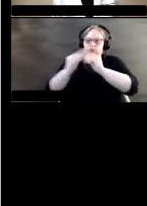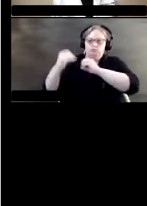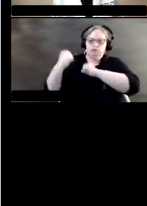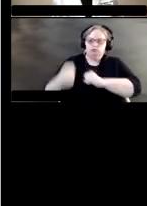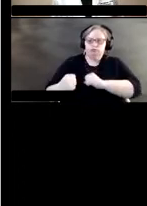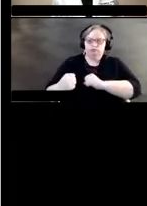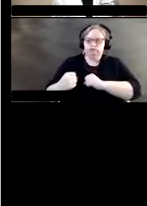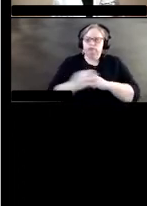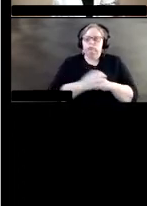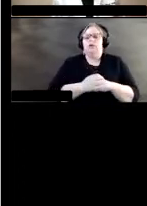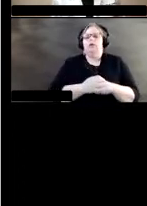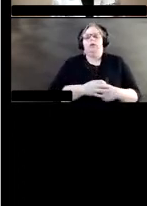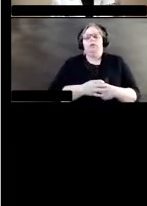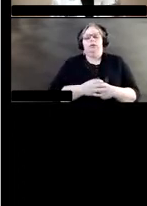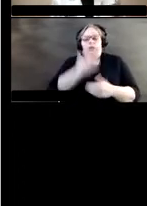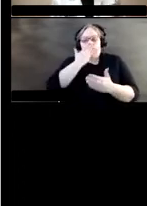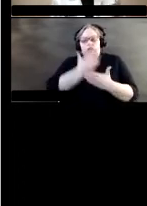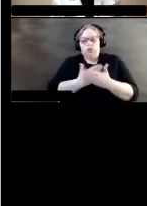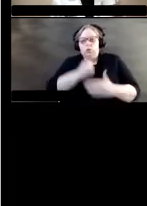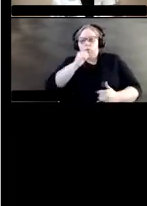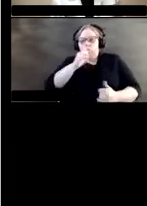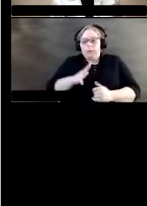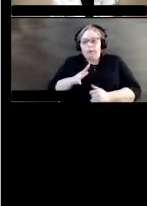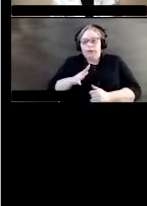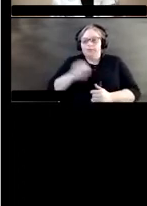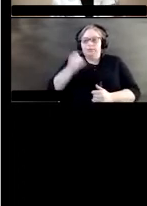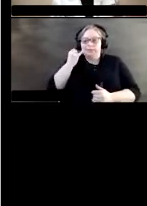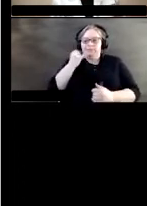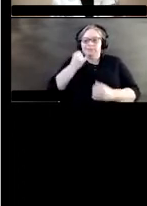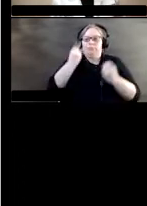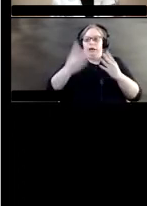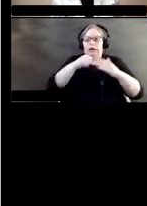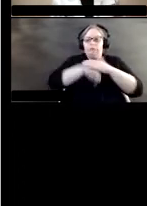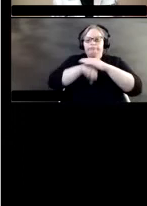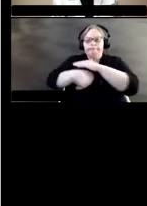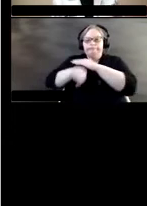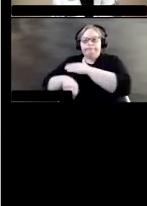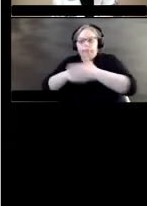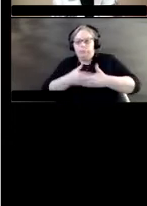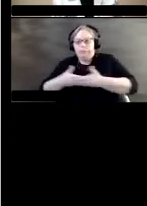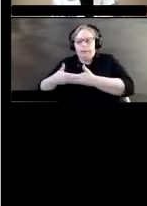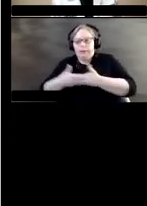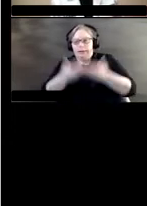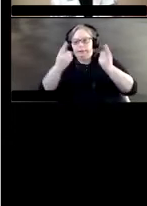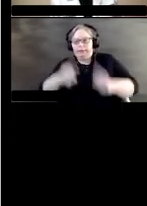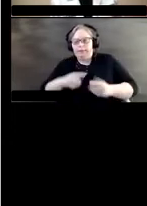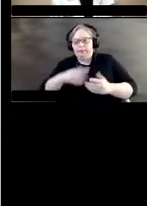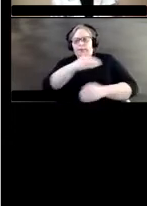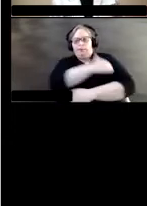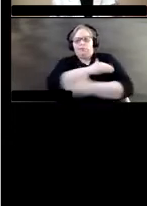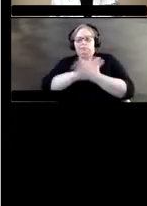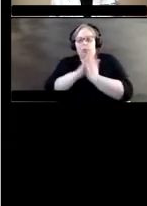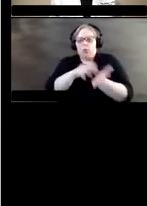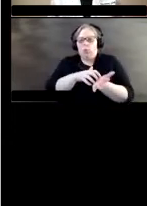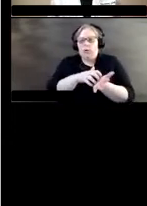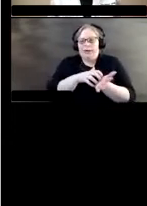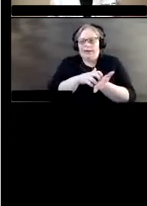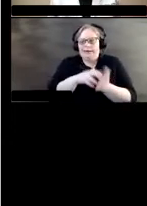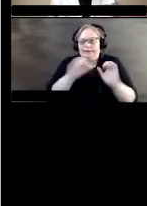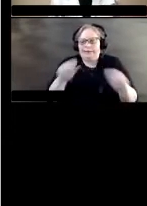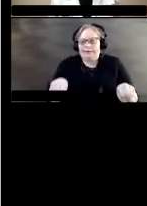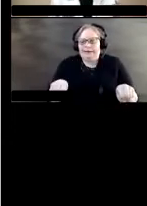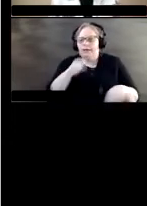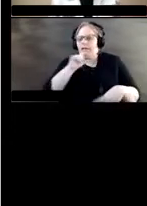good women who've had many babies, that those muscles tend to weaken over time. And it's more than just doing